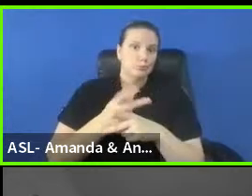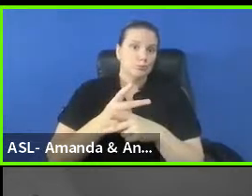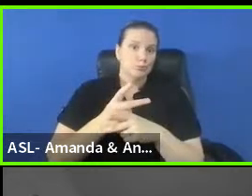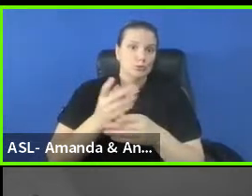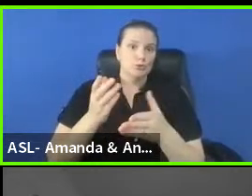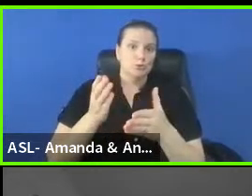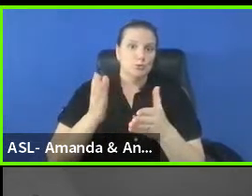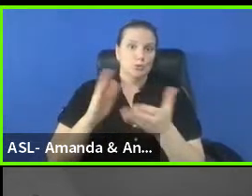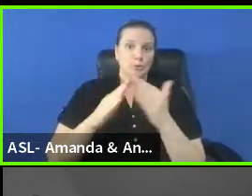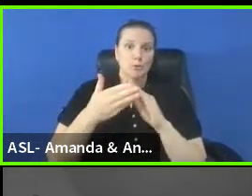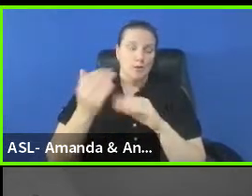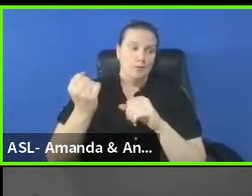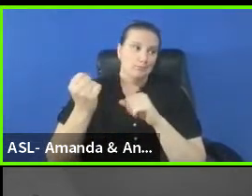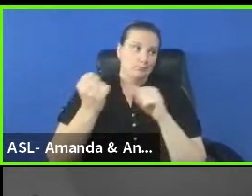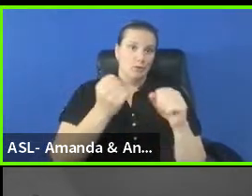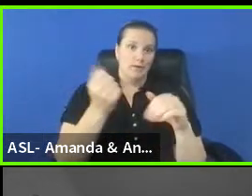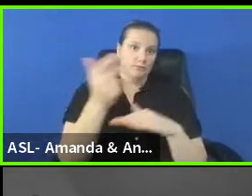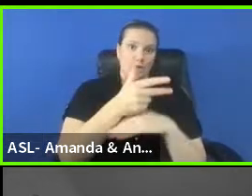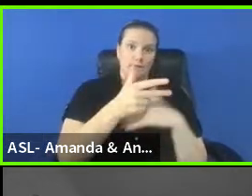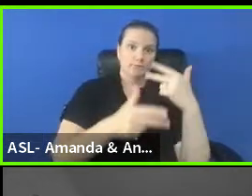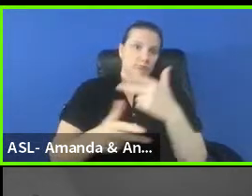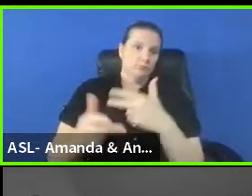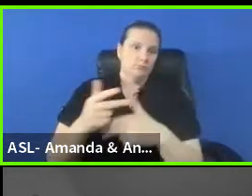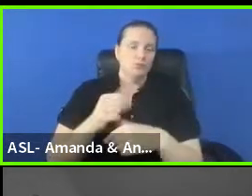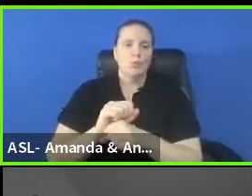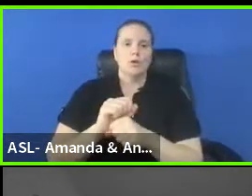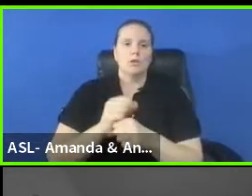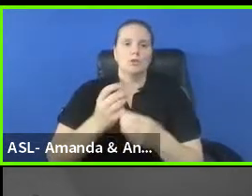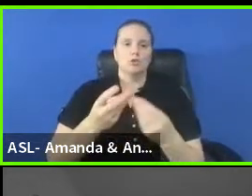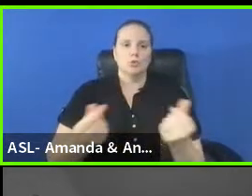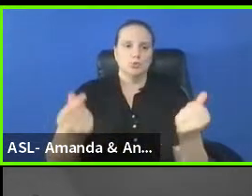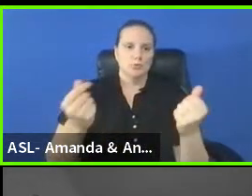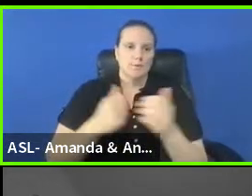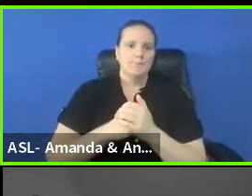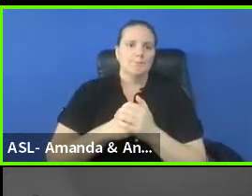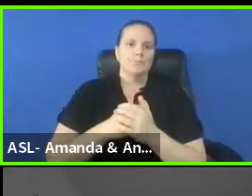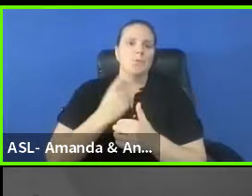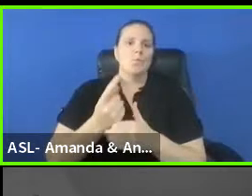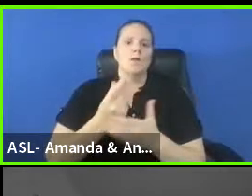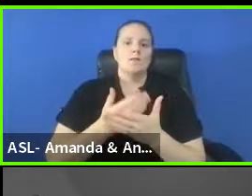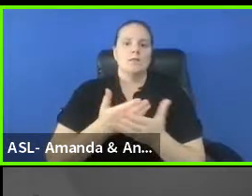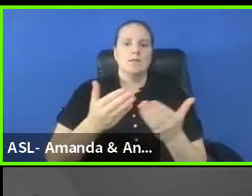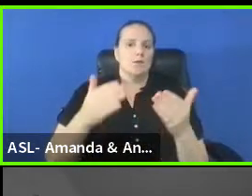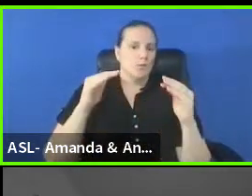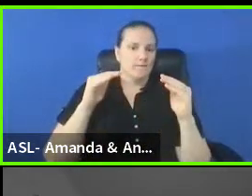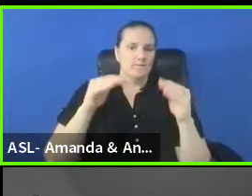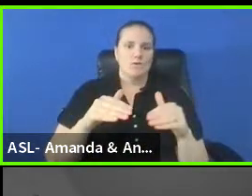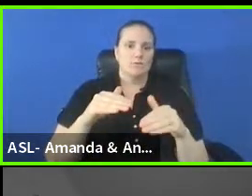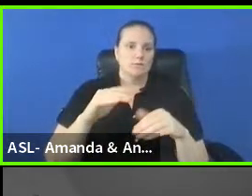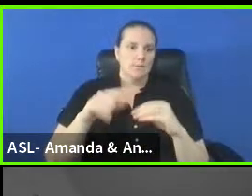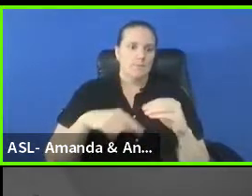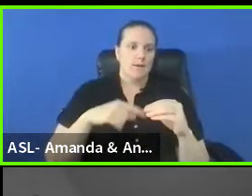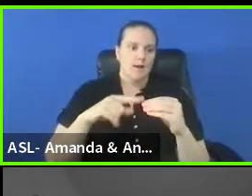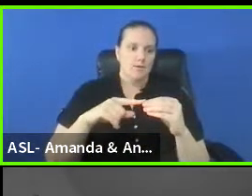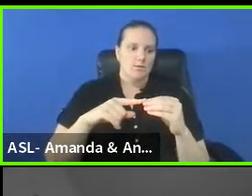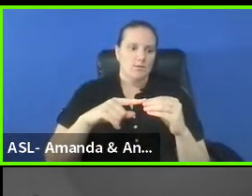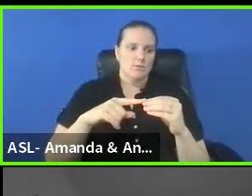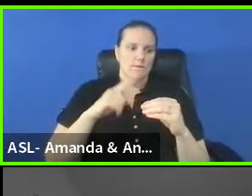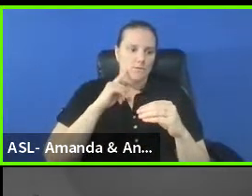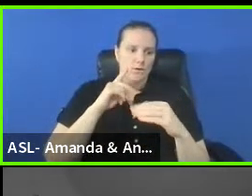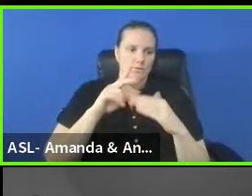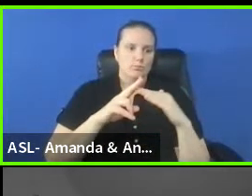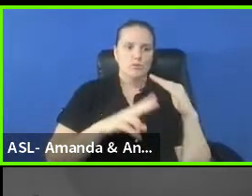find a working solution. And one of the things that we're really focused in on in the